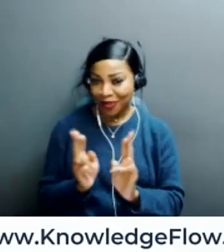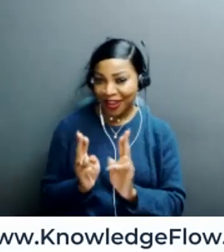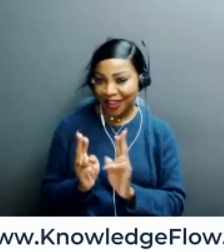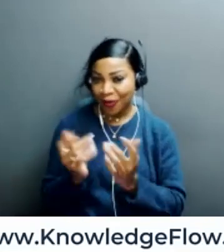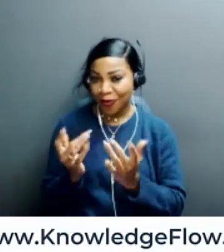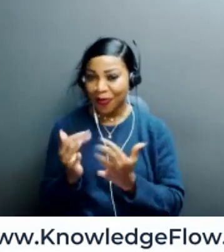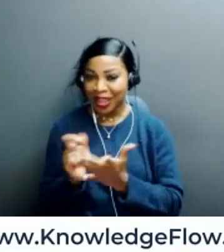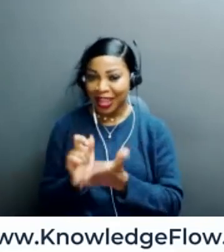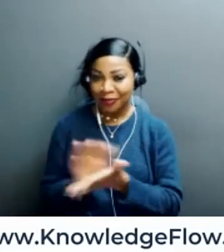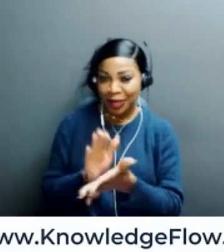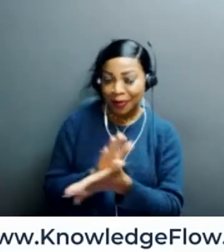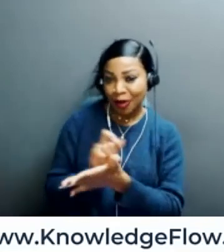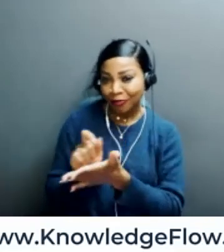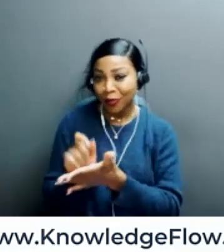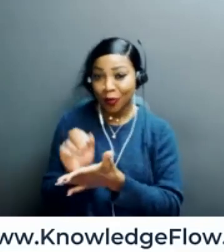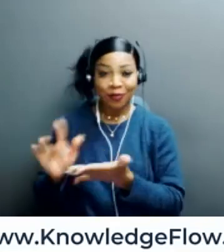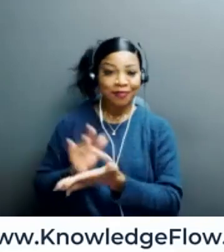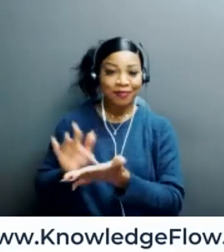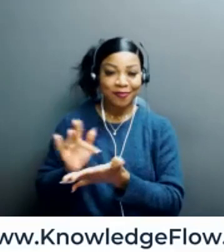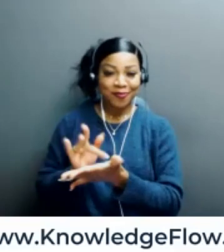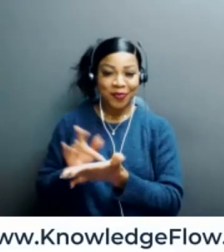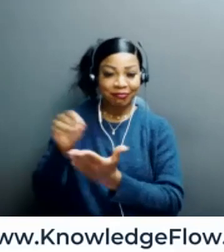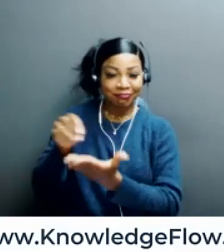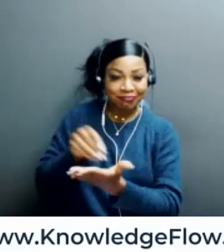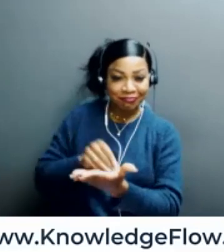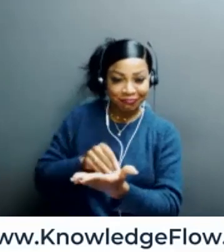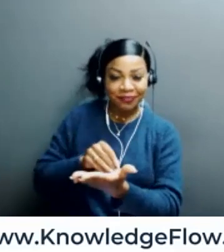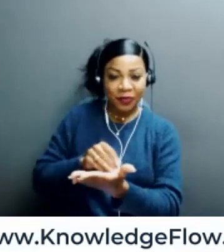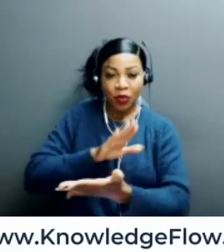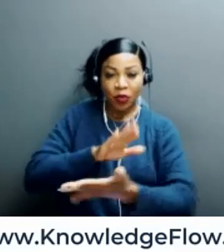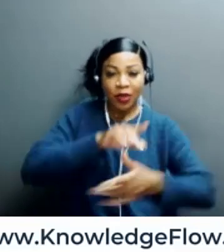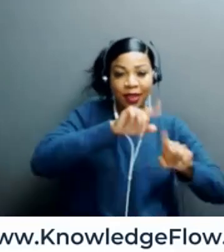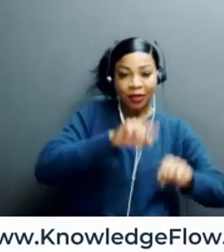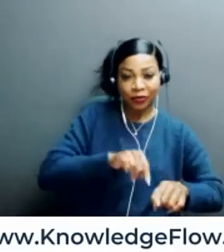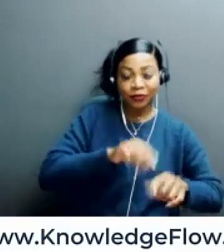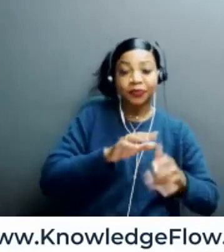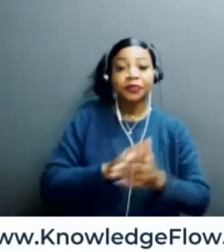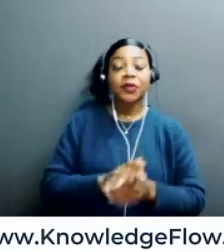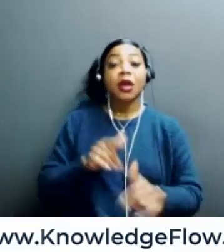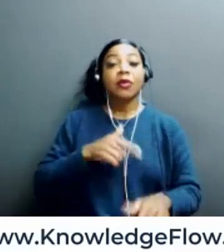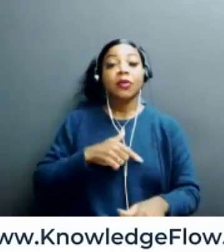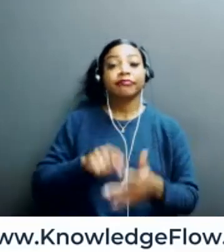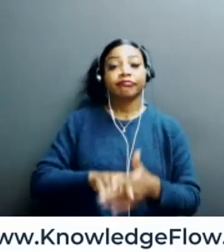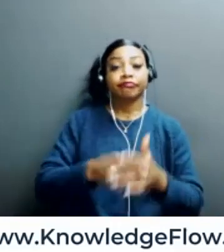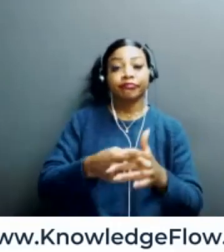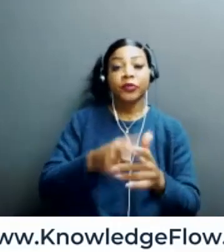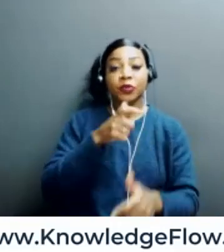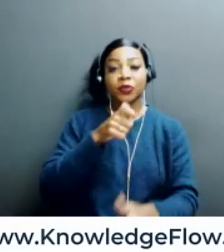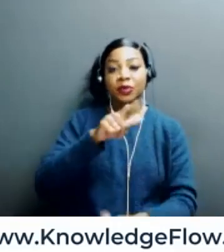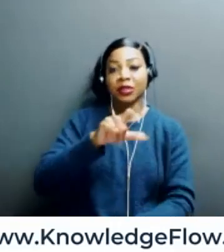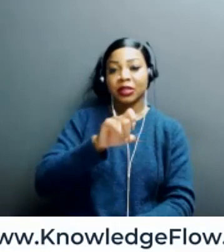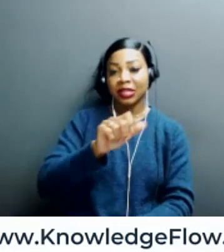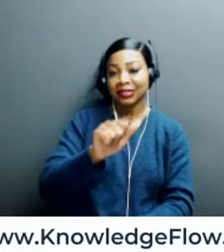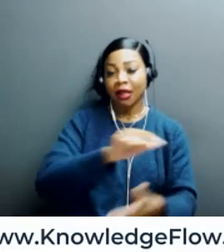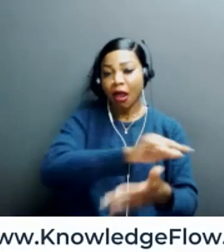tablets hopefully um what let's do a round table starting with Lisa because I know that is a topic you've also